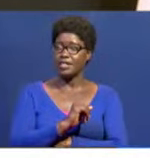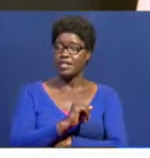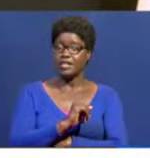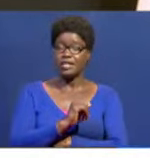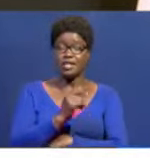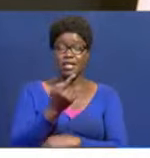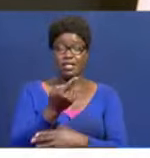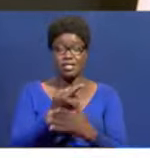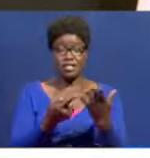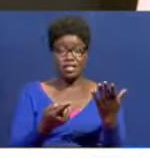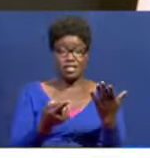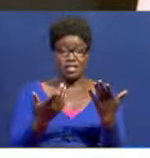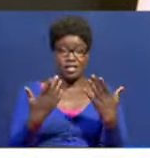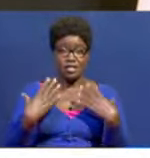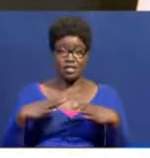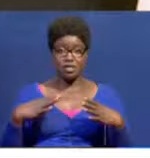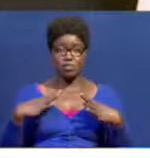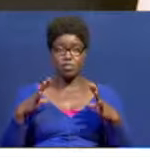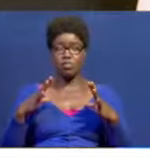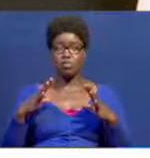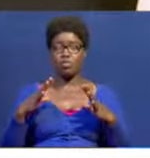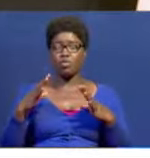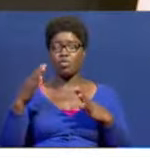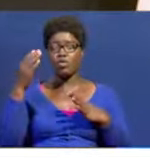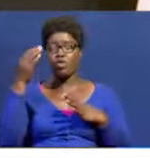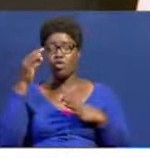these people of